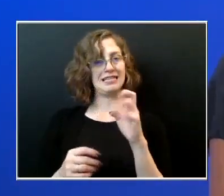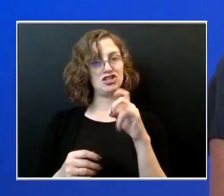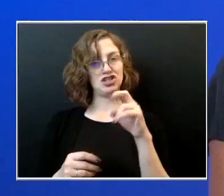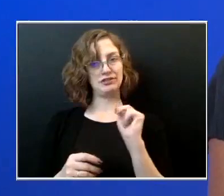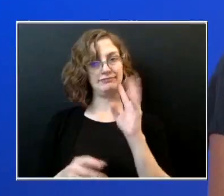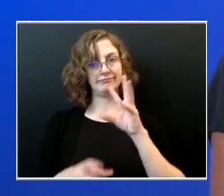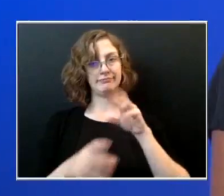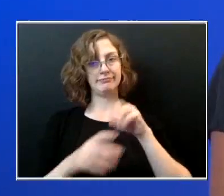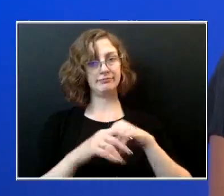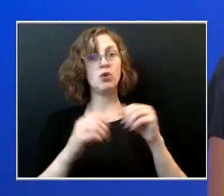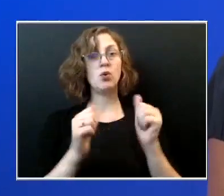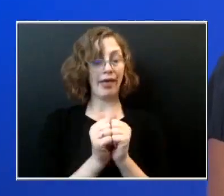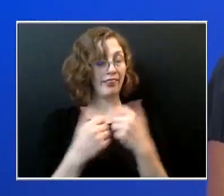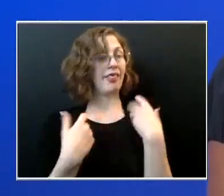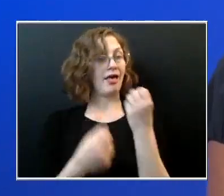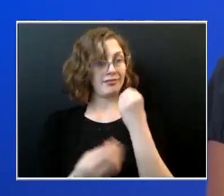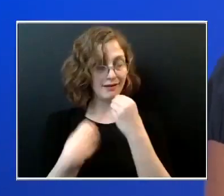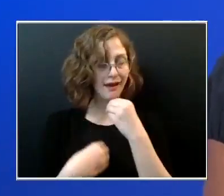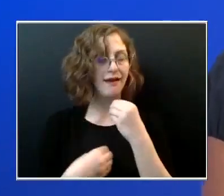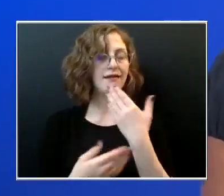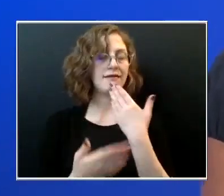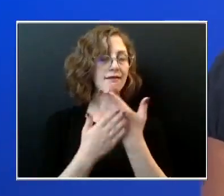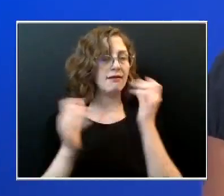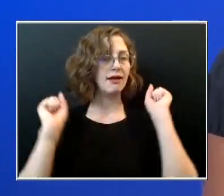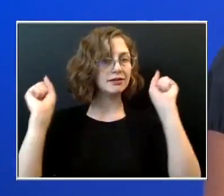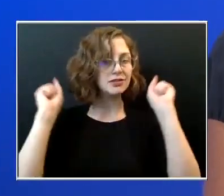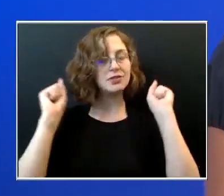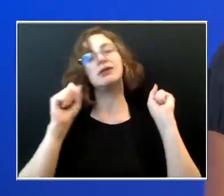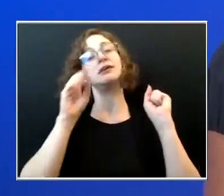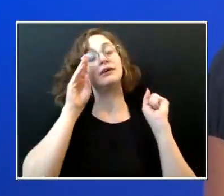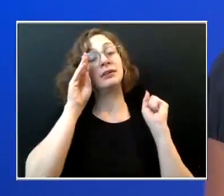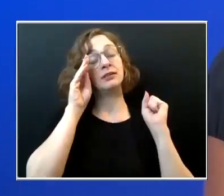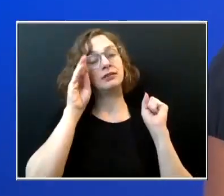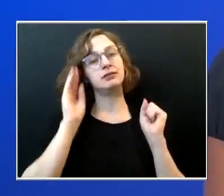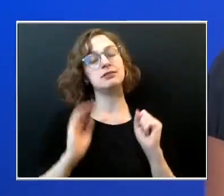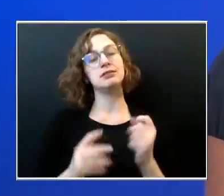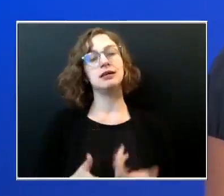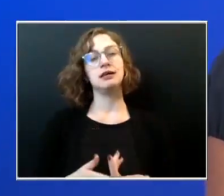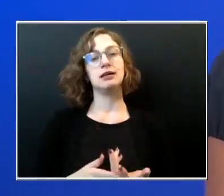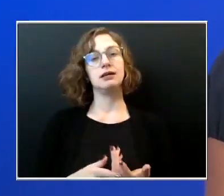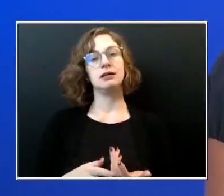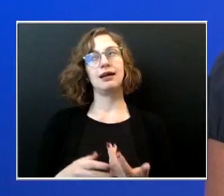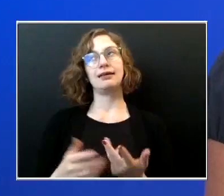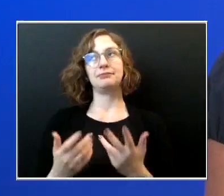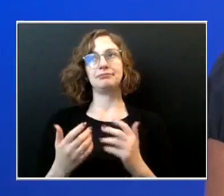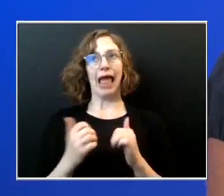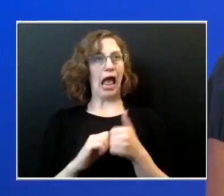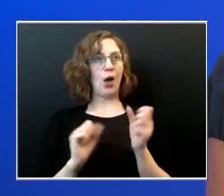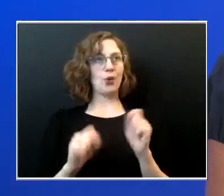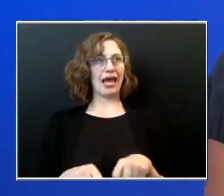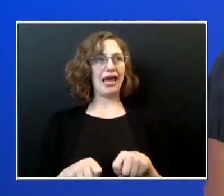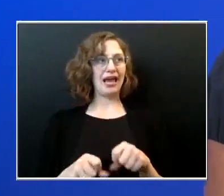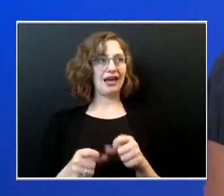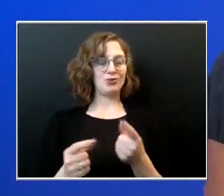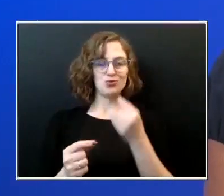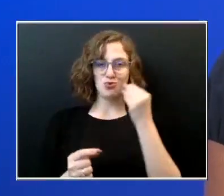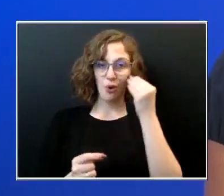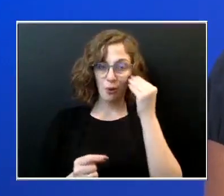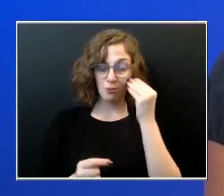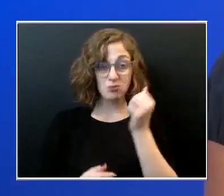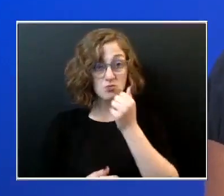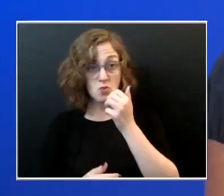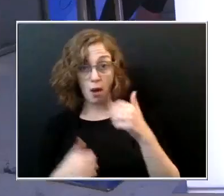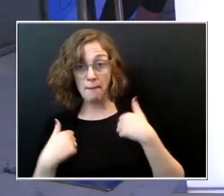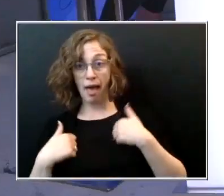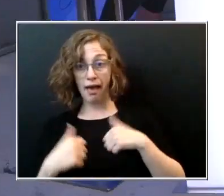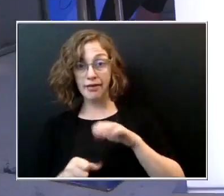approaches. And I think getting towards you know, how can you do this at home? Is a warm bath enough? That's where we hope to get